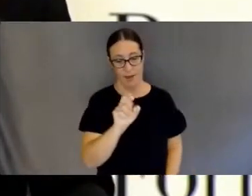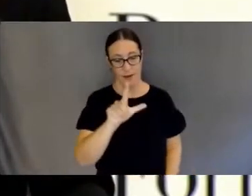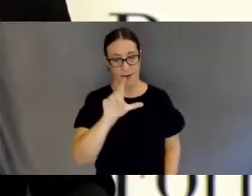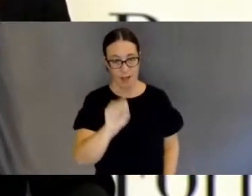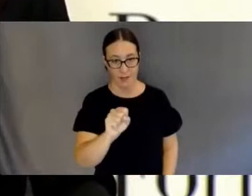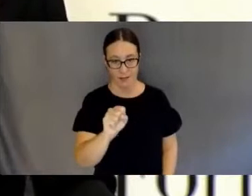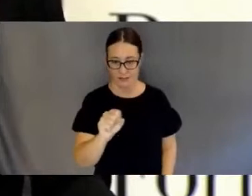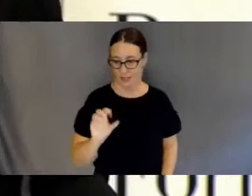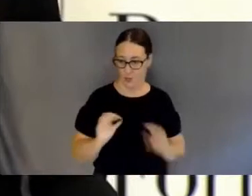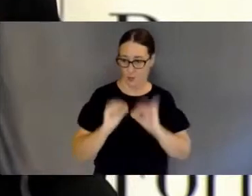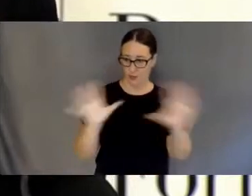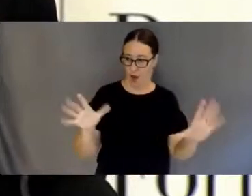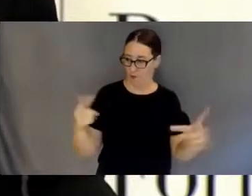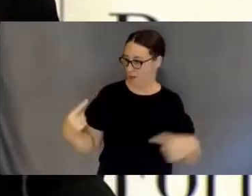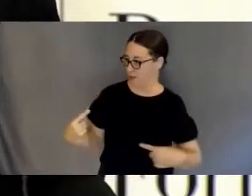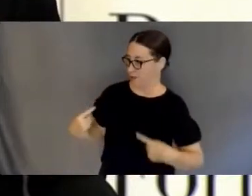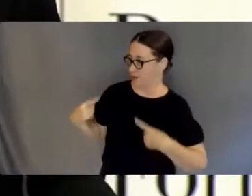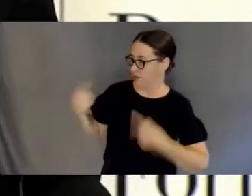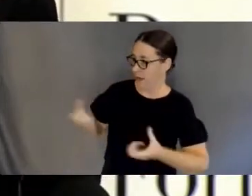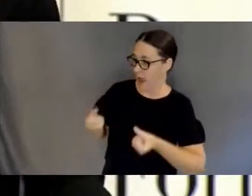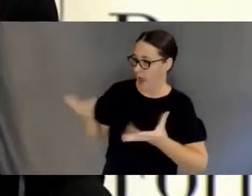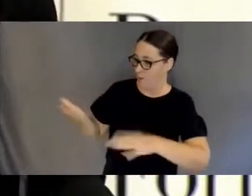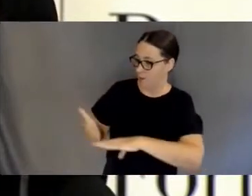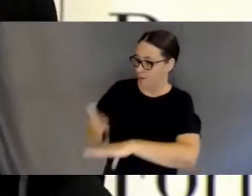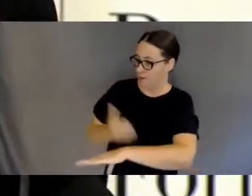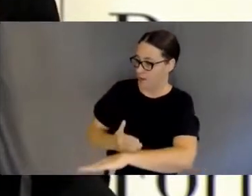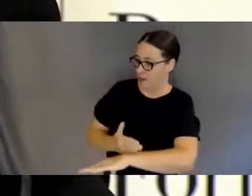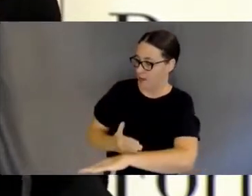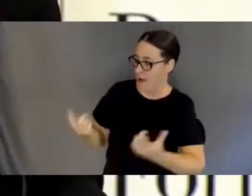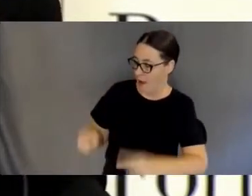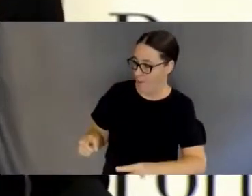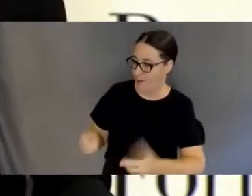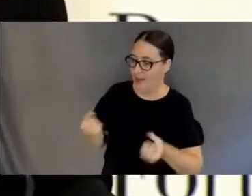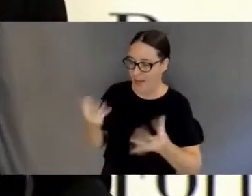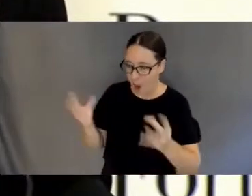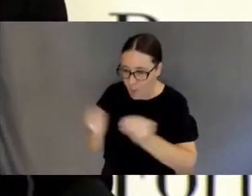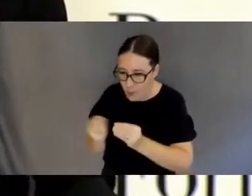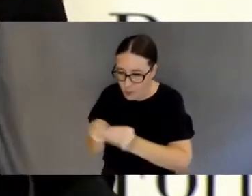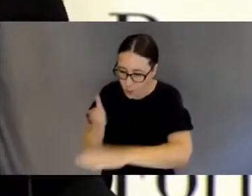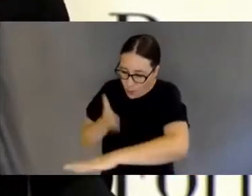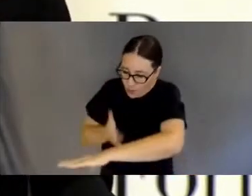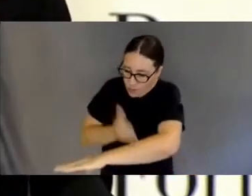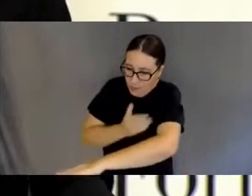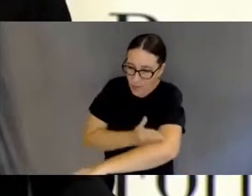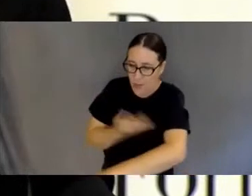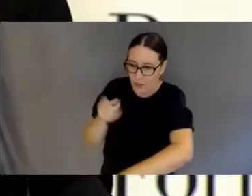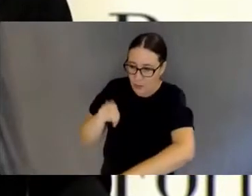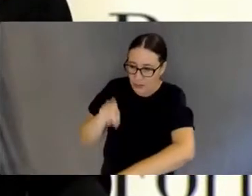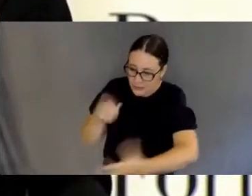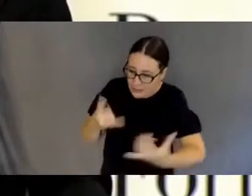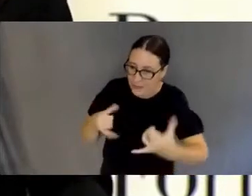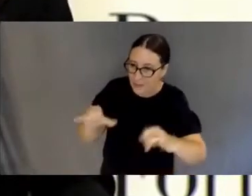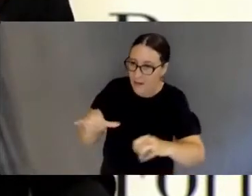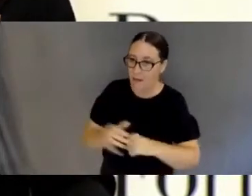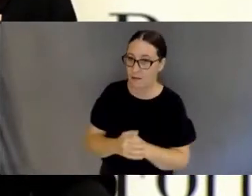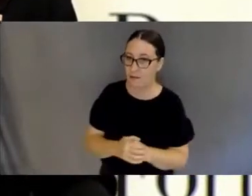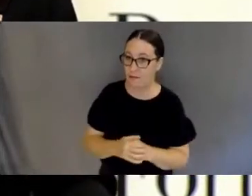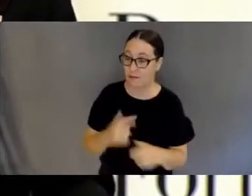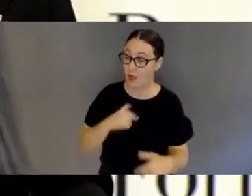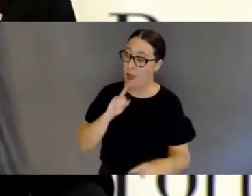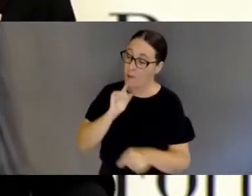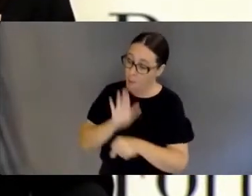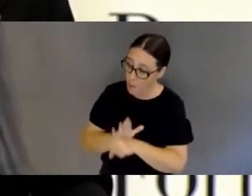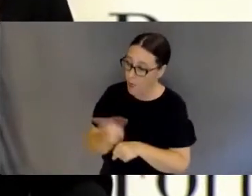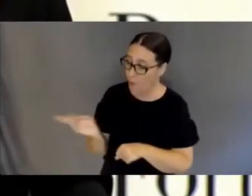come and how far we have yet to go. I promised them that we would keep